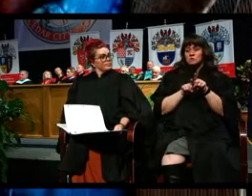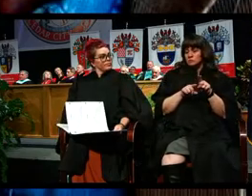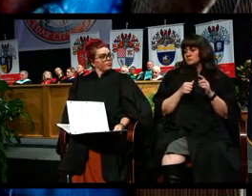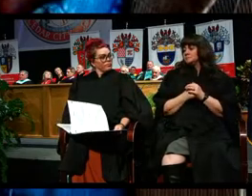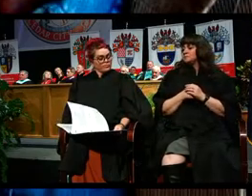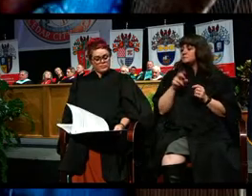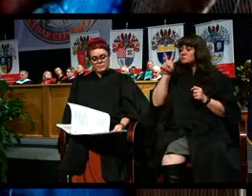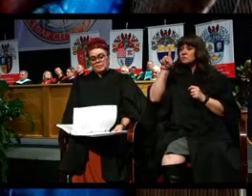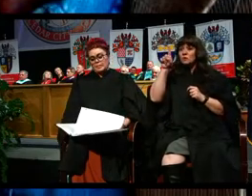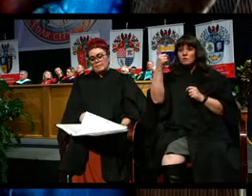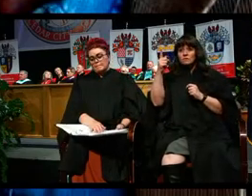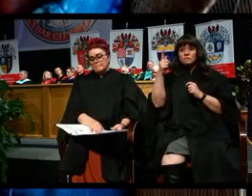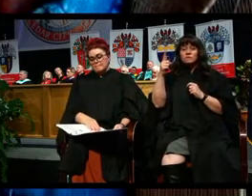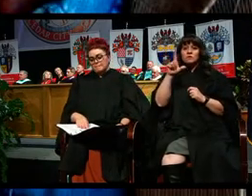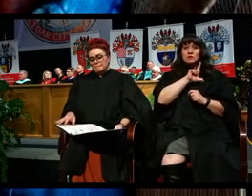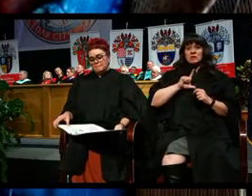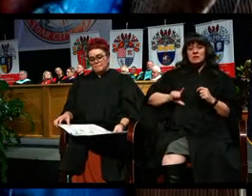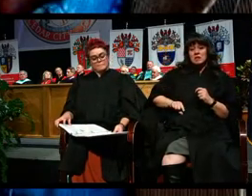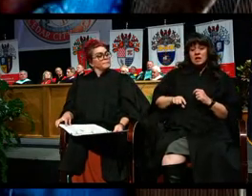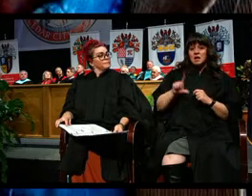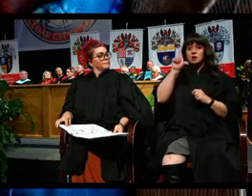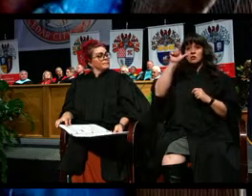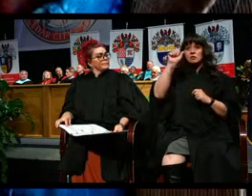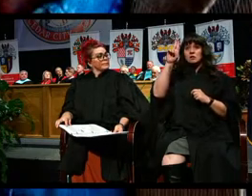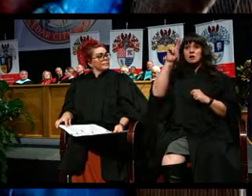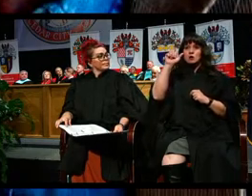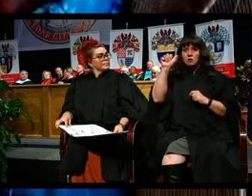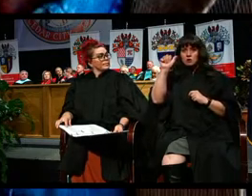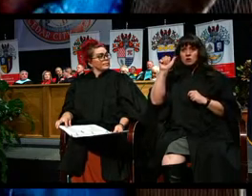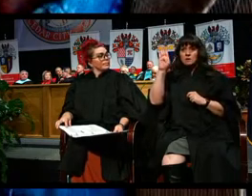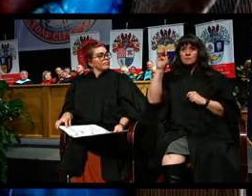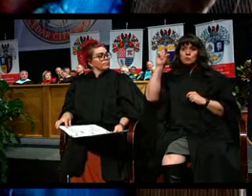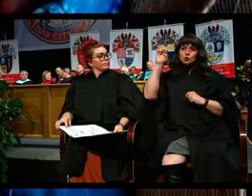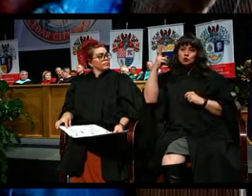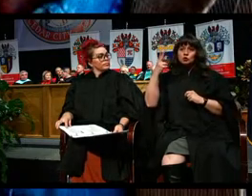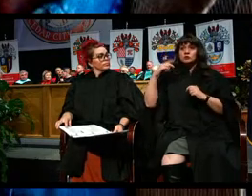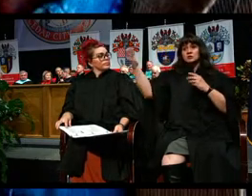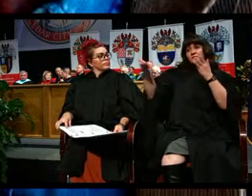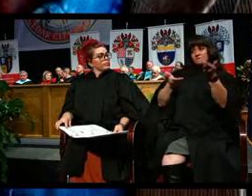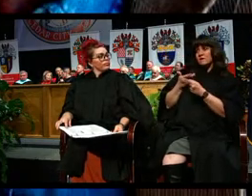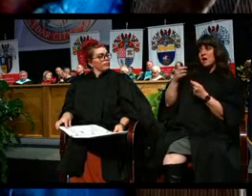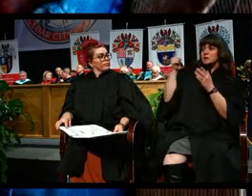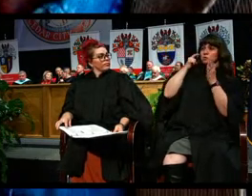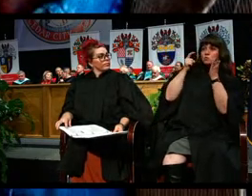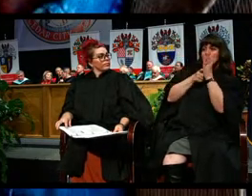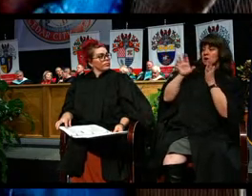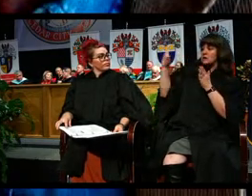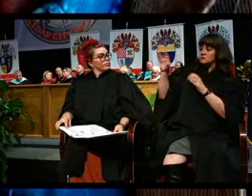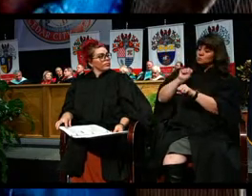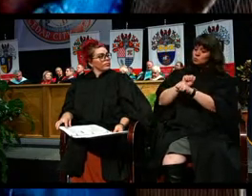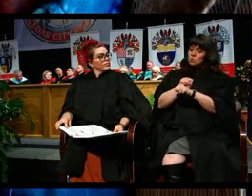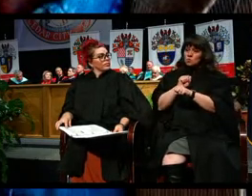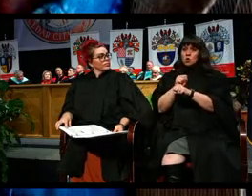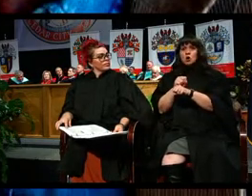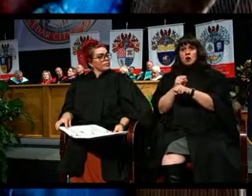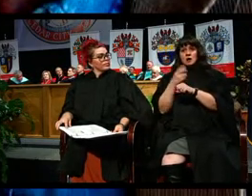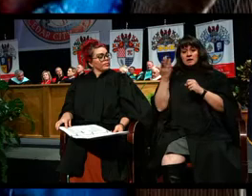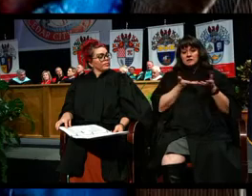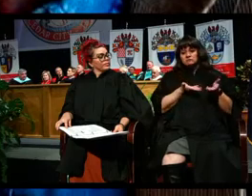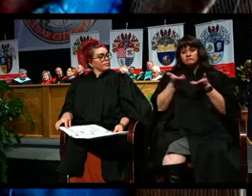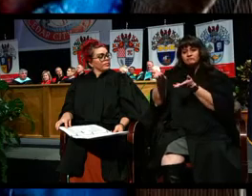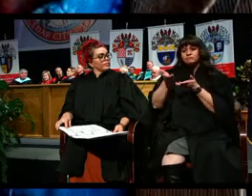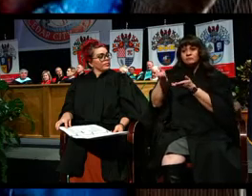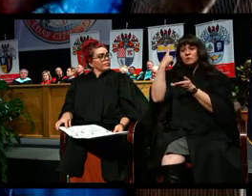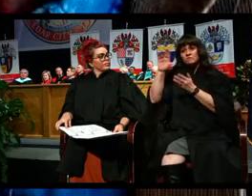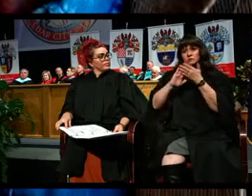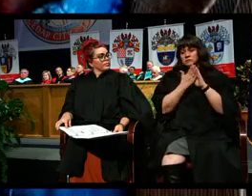First Lady Laura Bush invited Dr. Lee to the White House, where she recognized his work and contributions. A celebrated teacher,